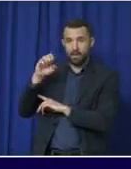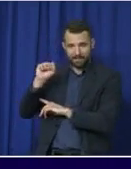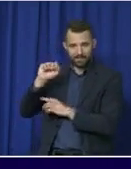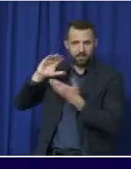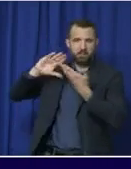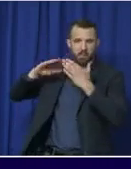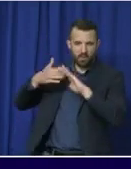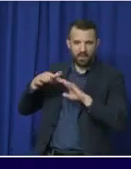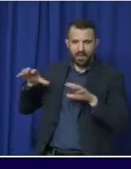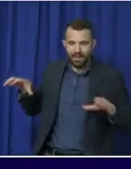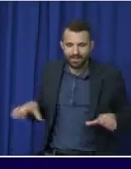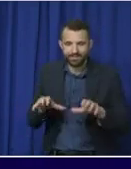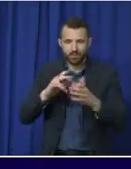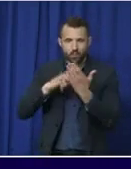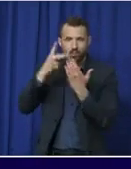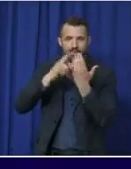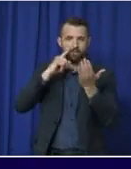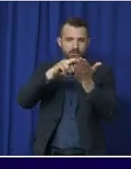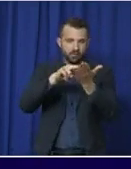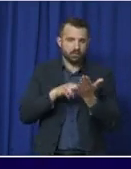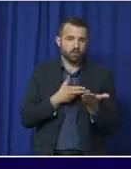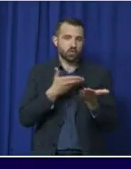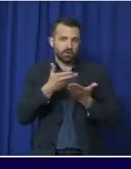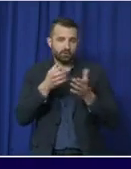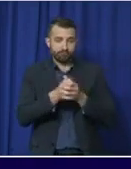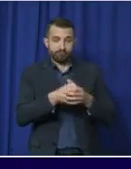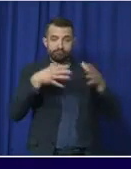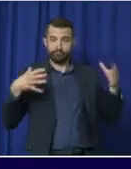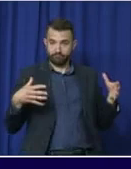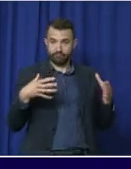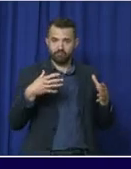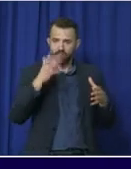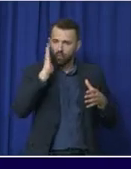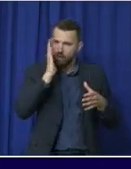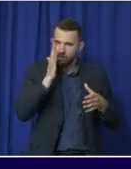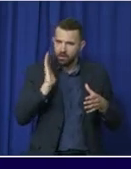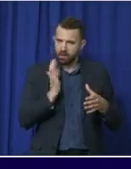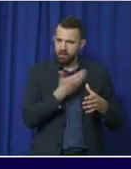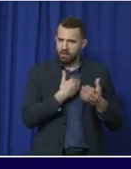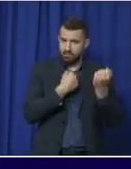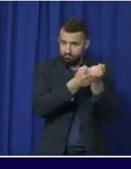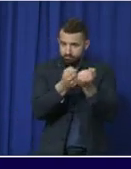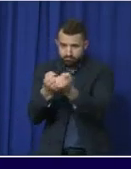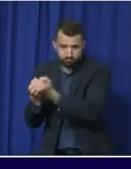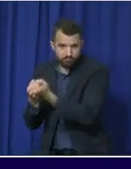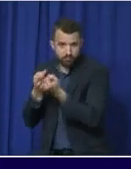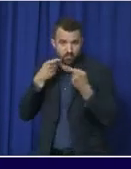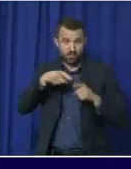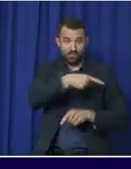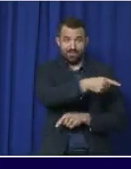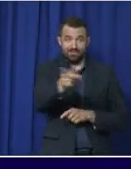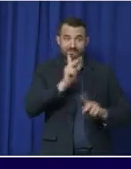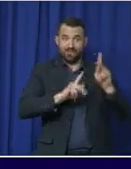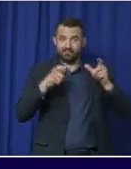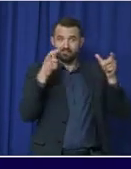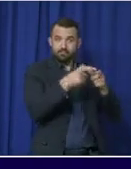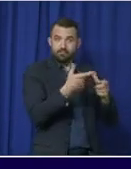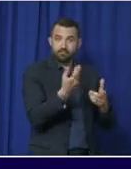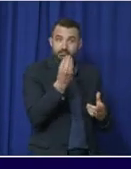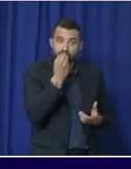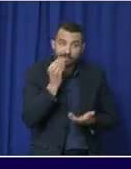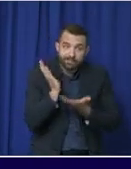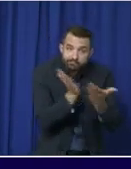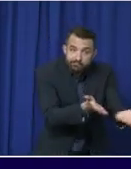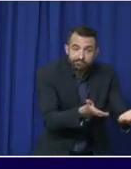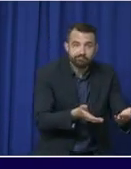these arrangements will offer individuals in isolation or quarantine supports such as delivered meals, prescriptions, and